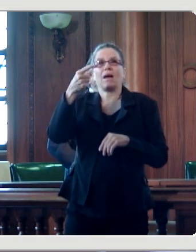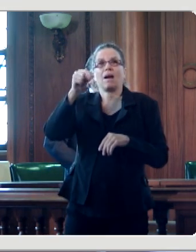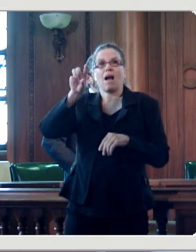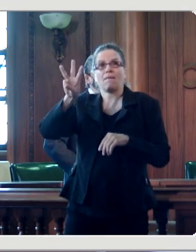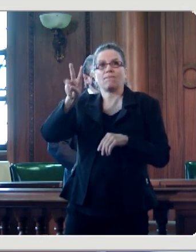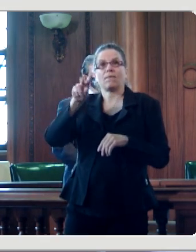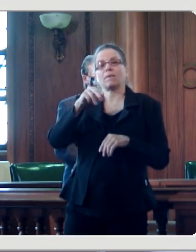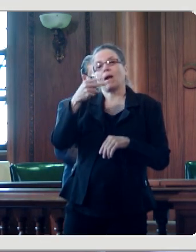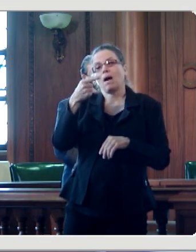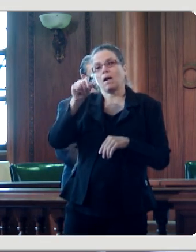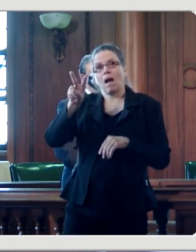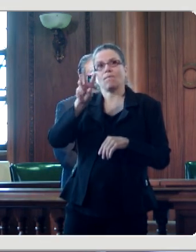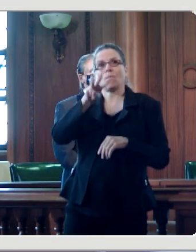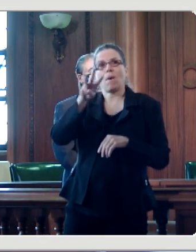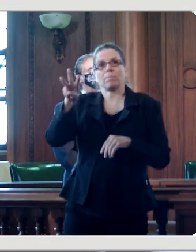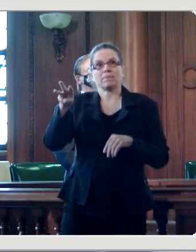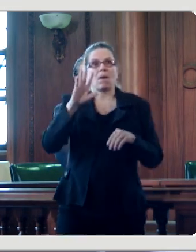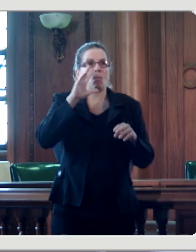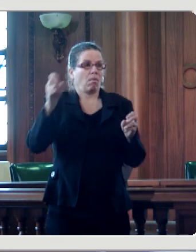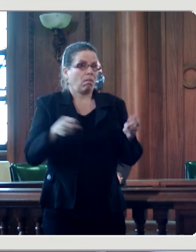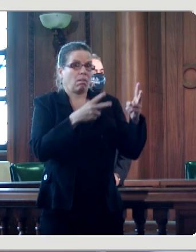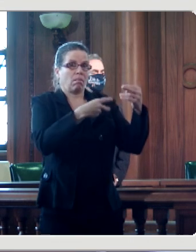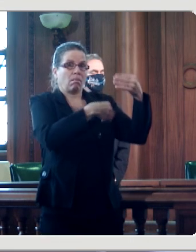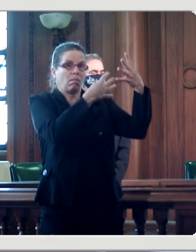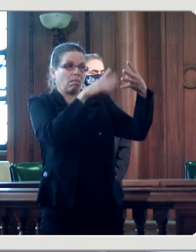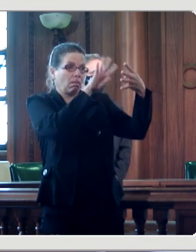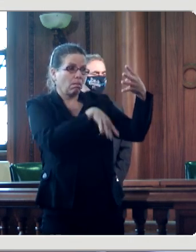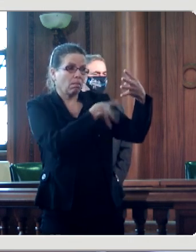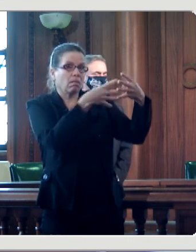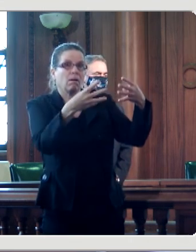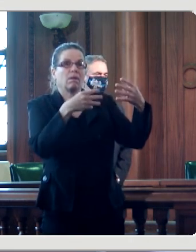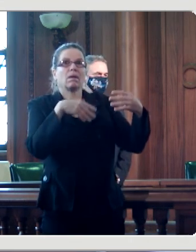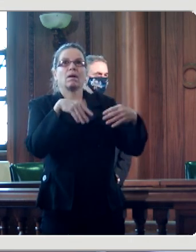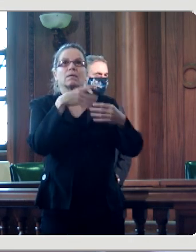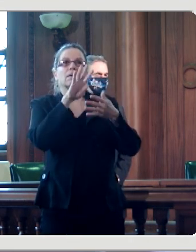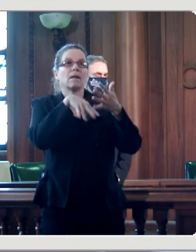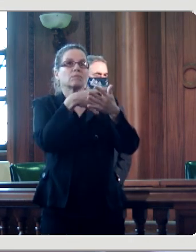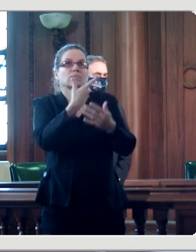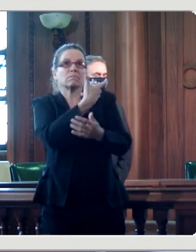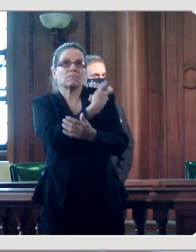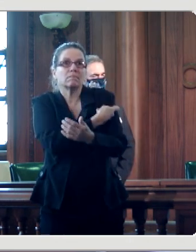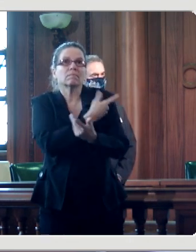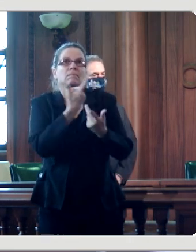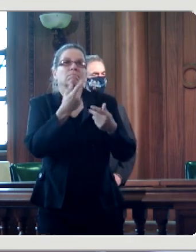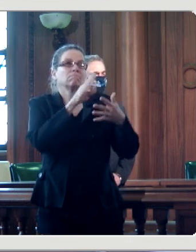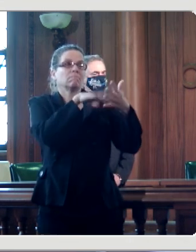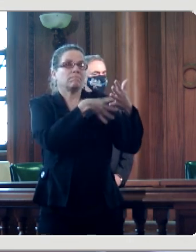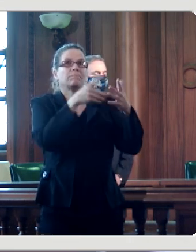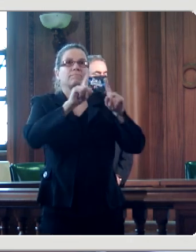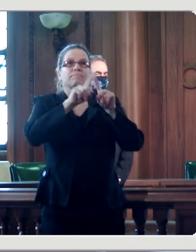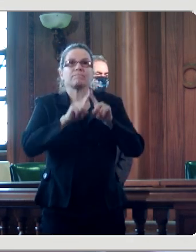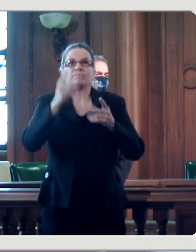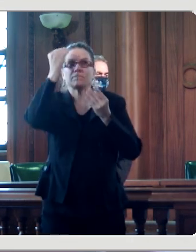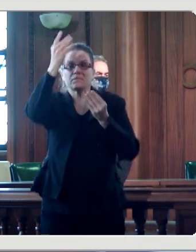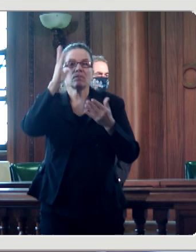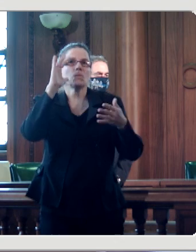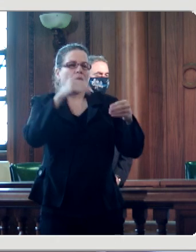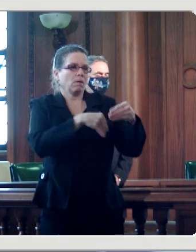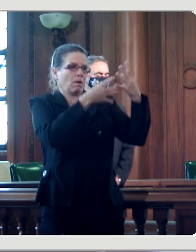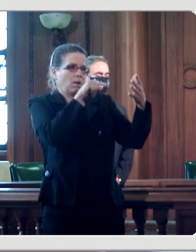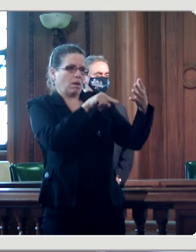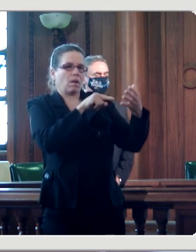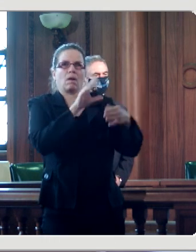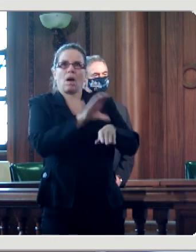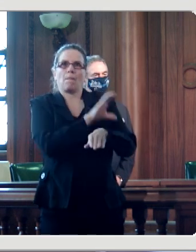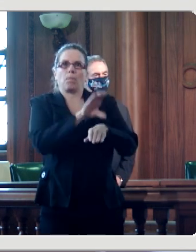the vaccine to. I know that it would appear that it's a process that perhaps should be